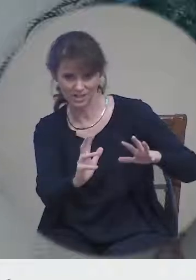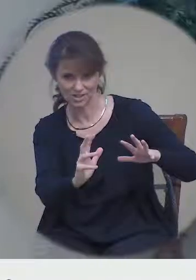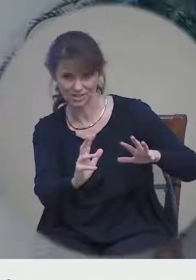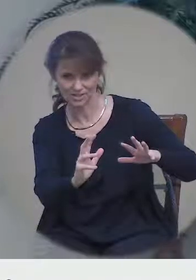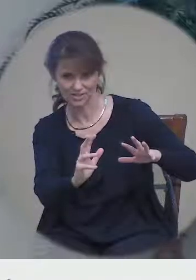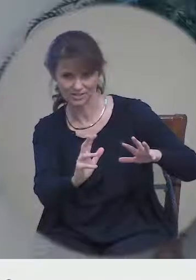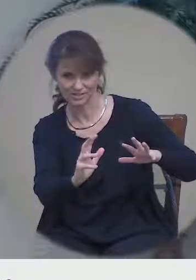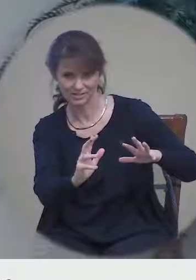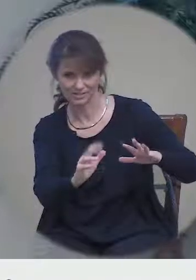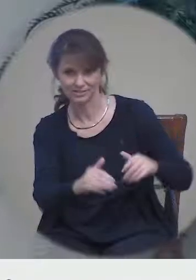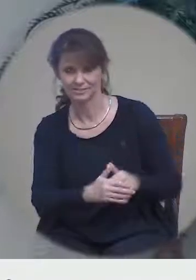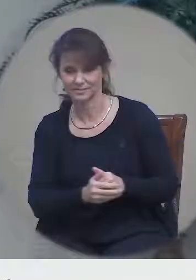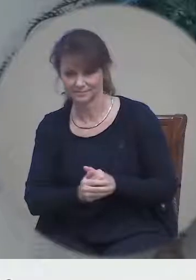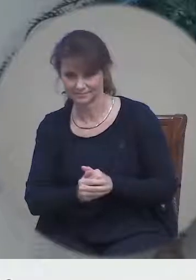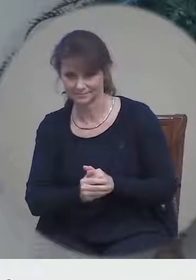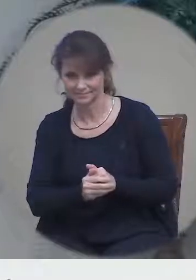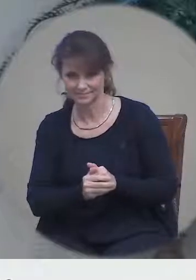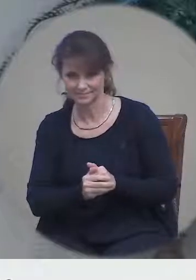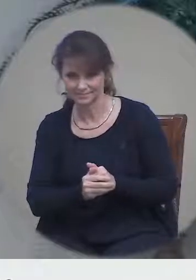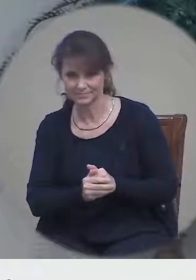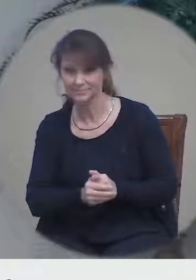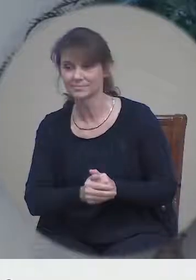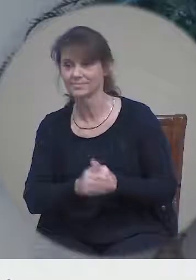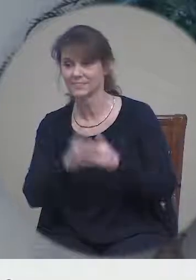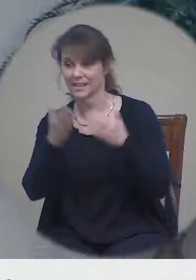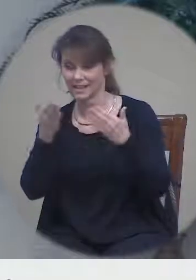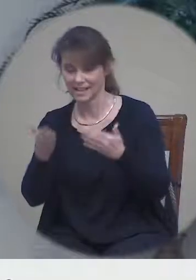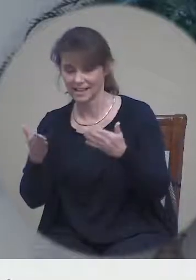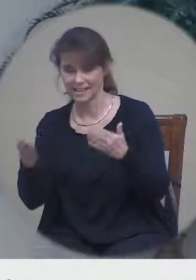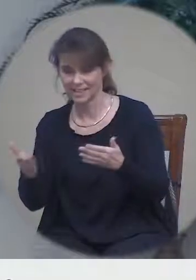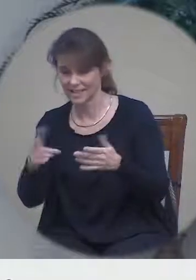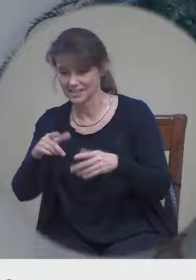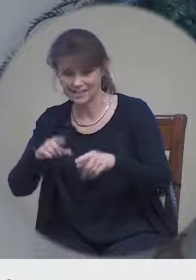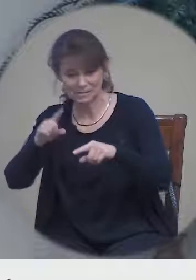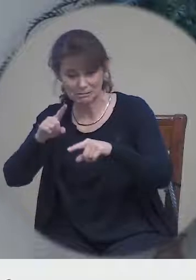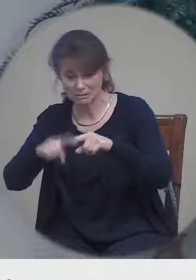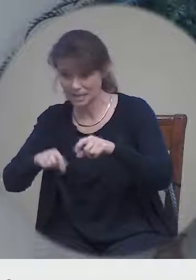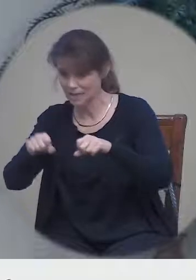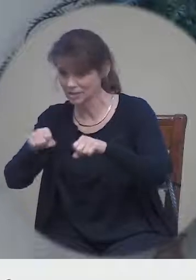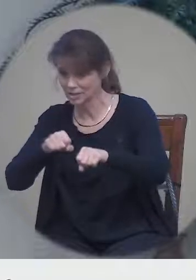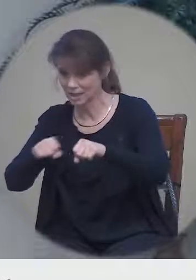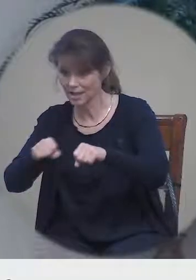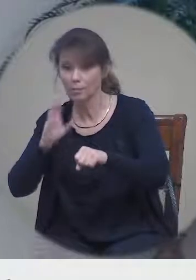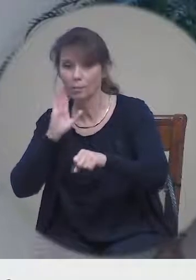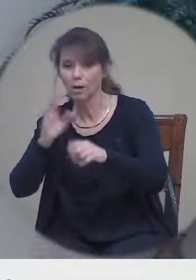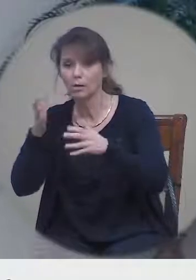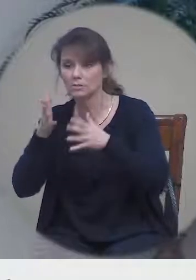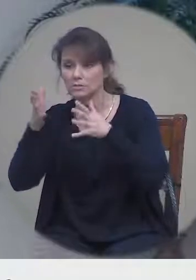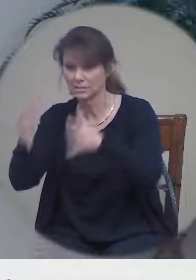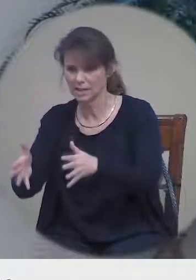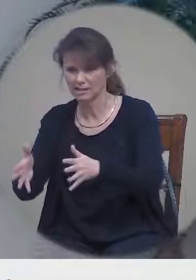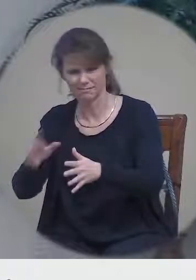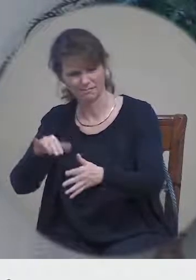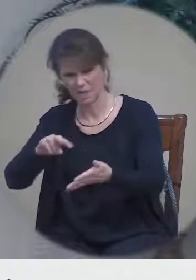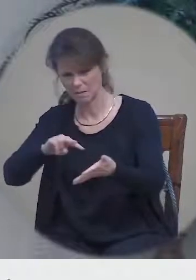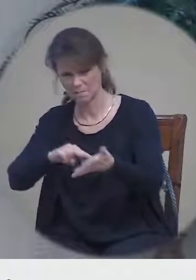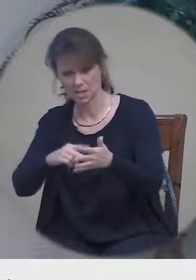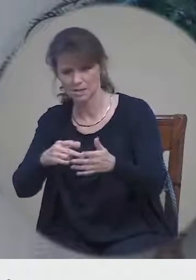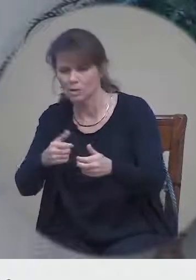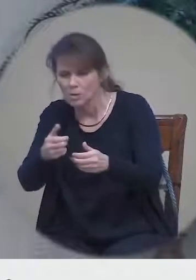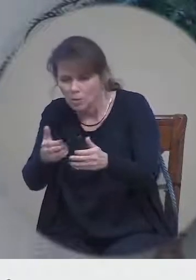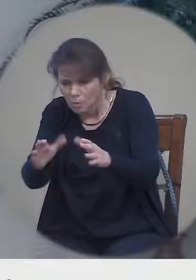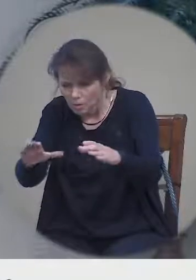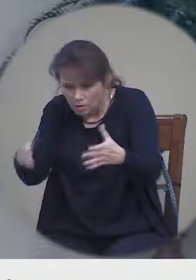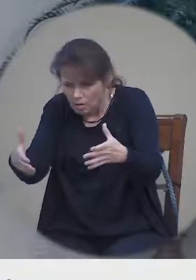things that are made, that the things which cannot be shaken may remain. So what's being shaken